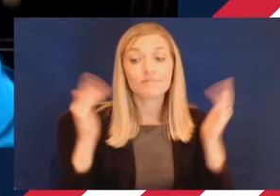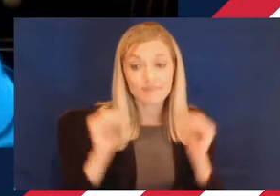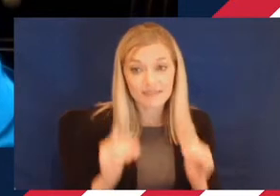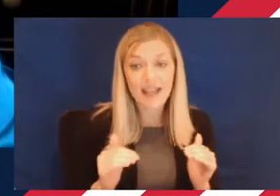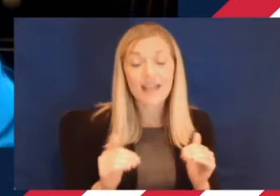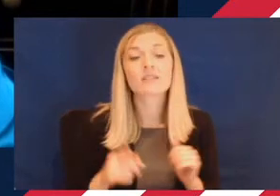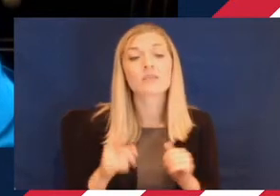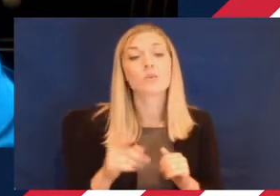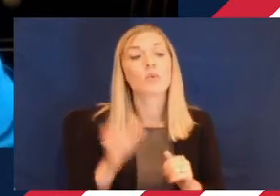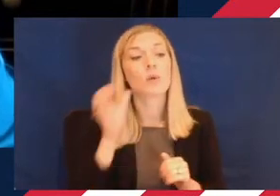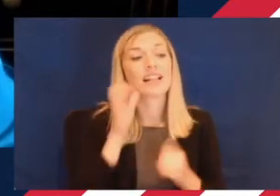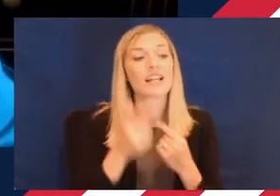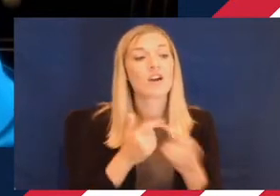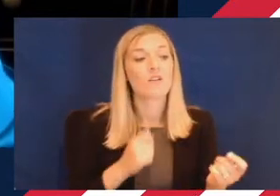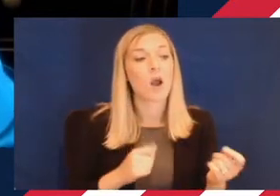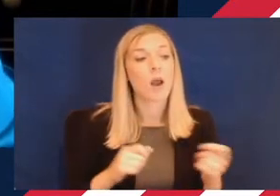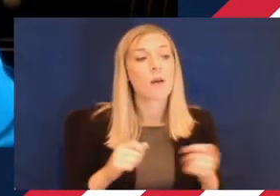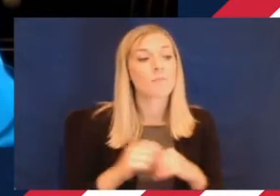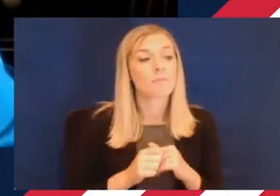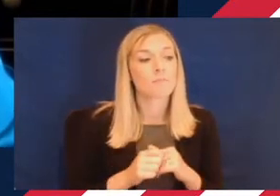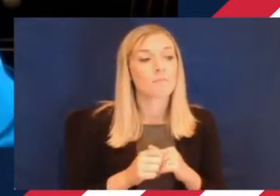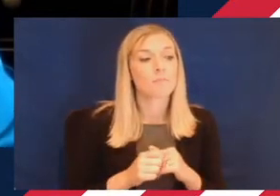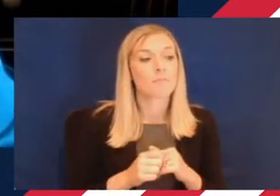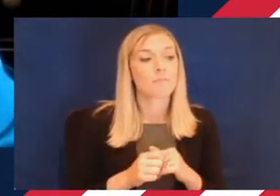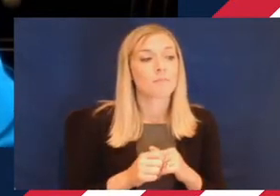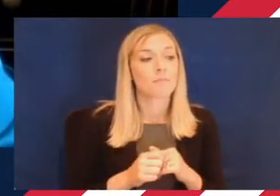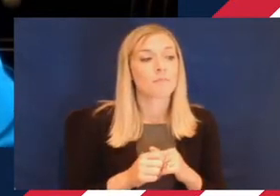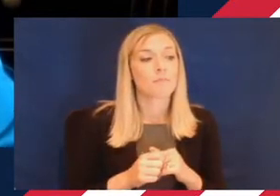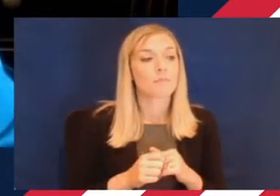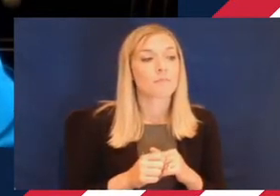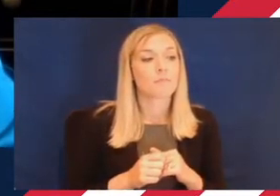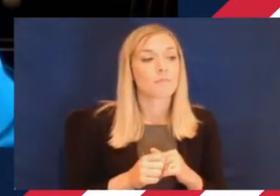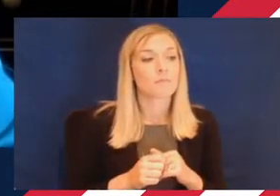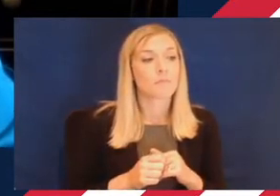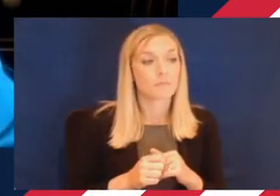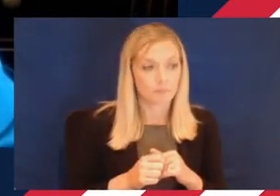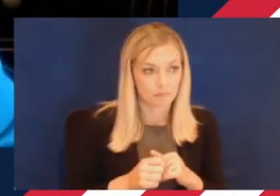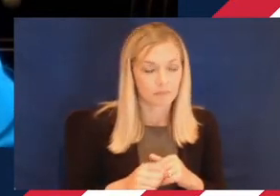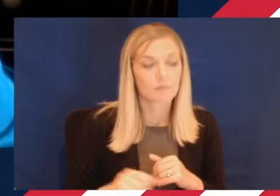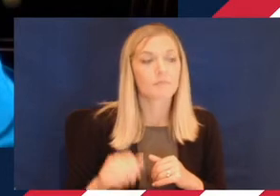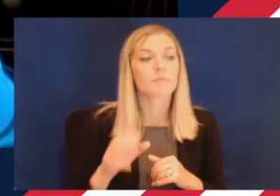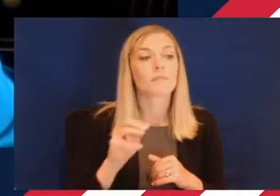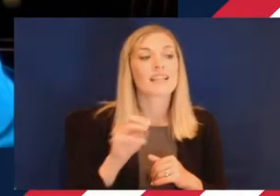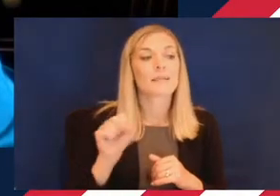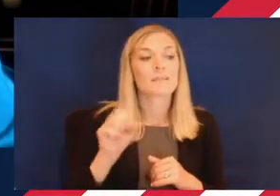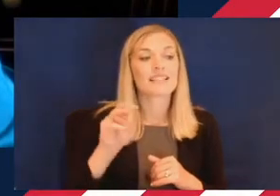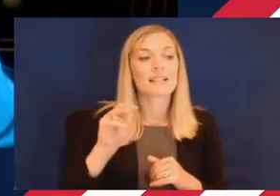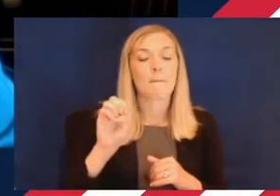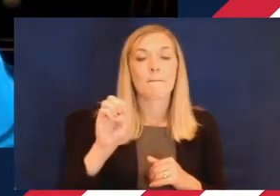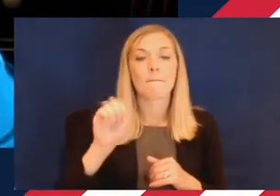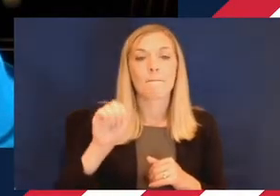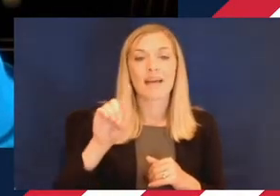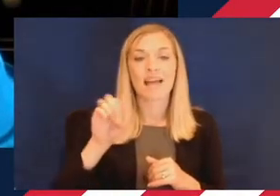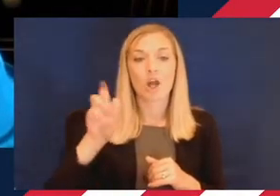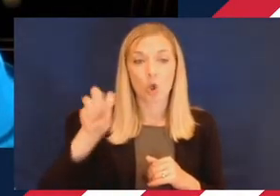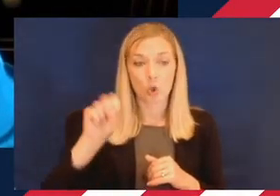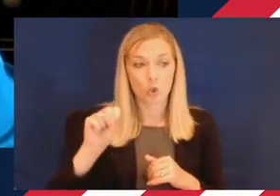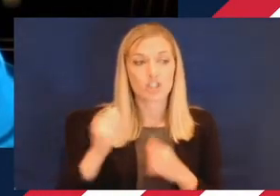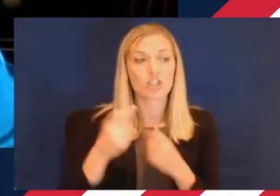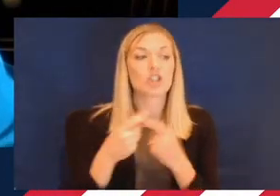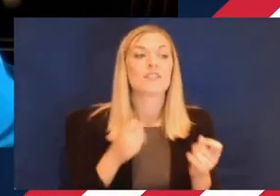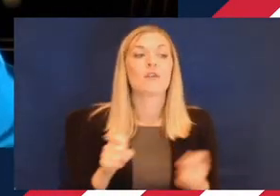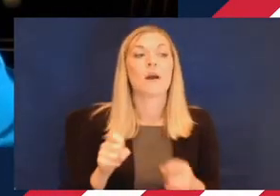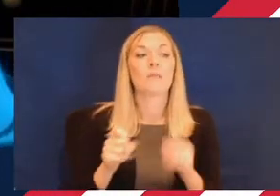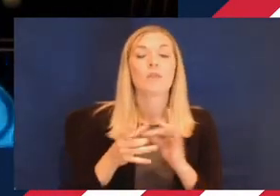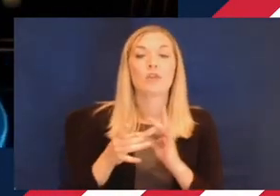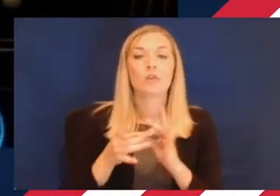Wande Okanoran Meadows. She is with the United Food and Commercial Workers Union.